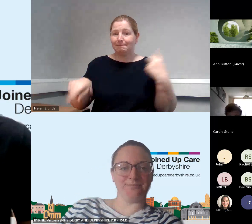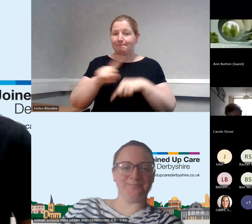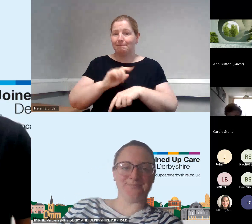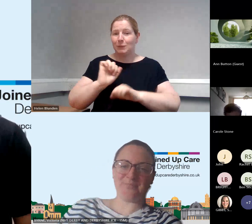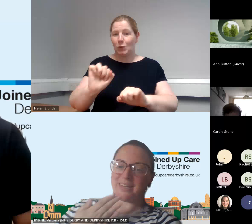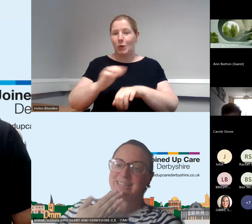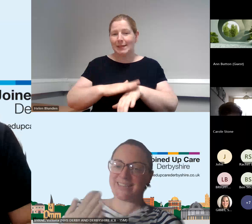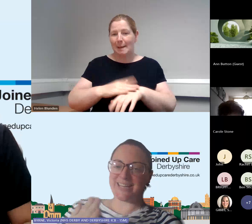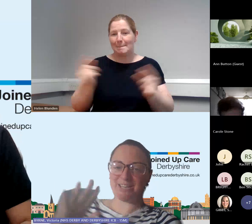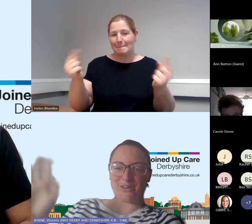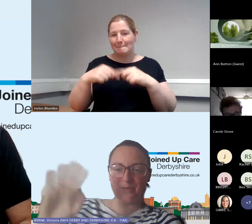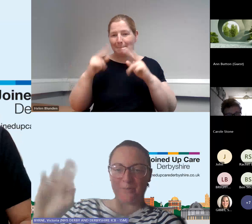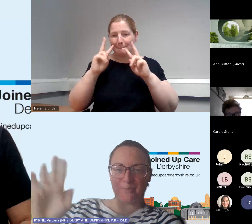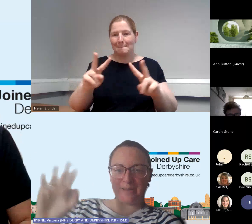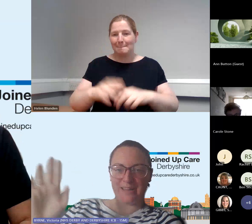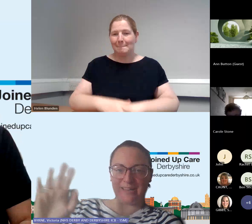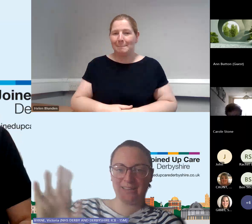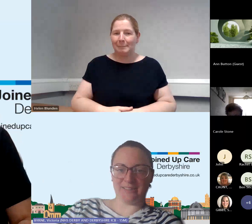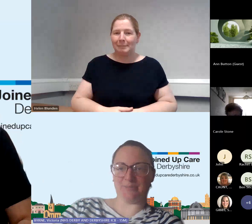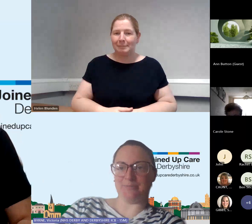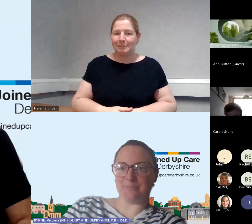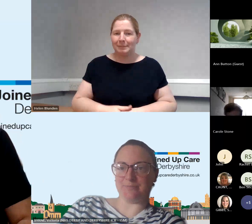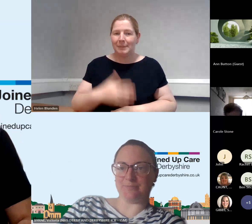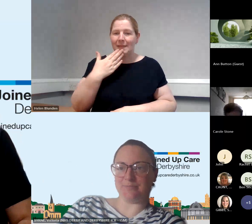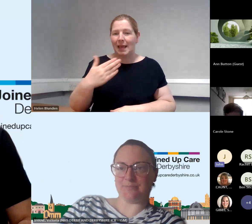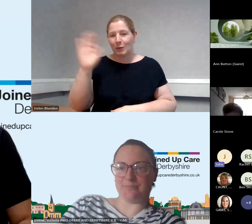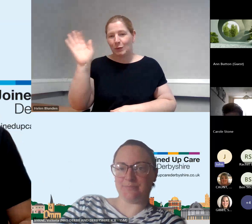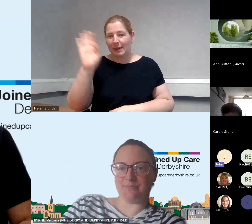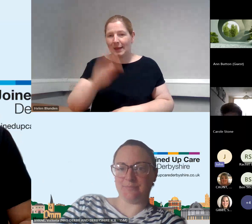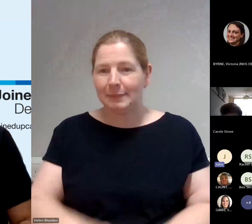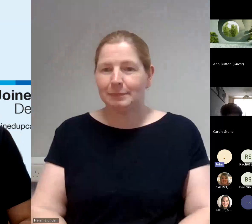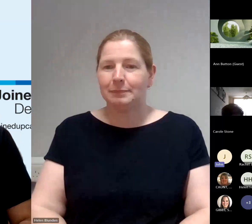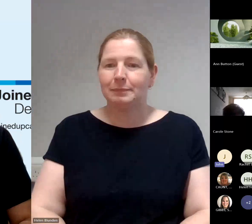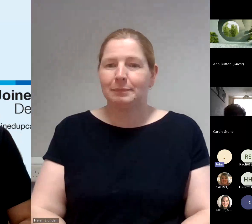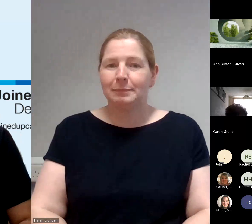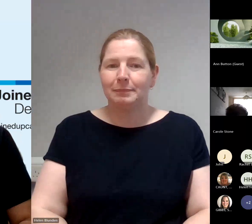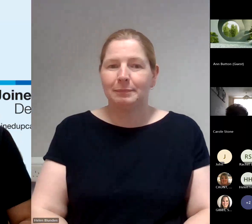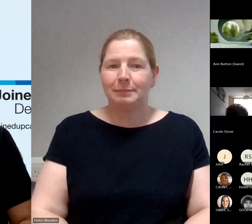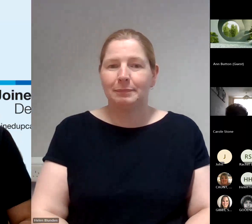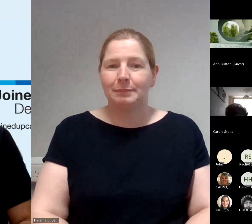time. Thank you. Thank you. Bye. Thanks very much. Thanks.